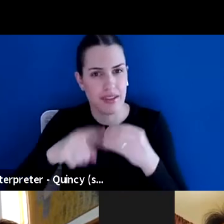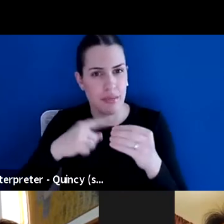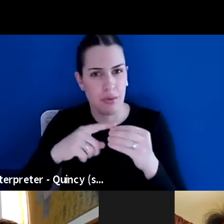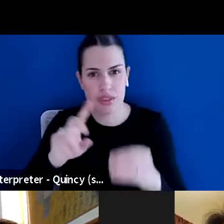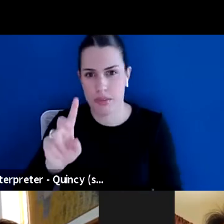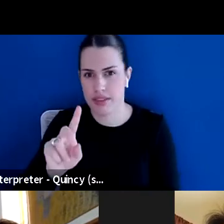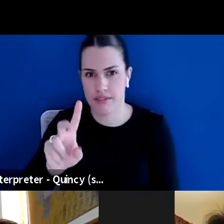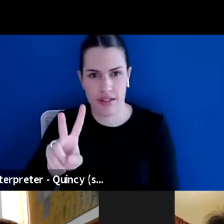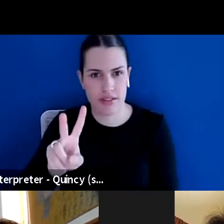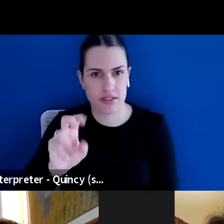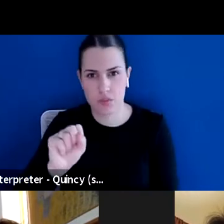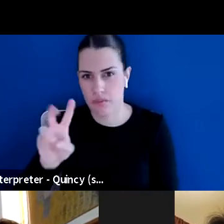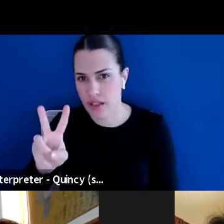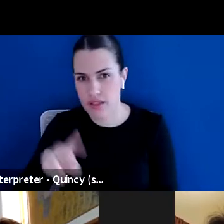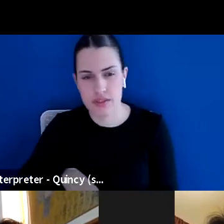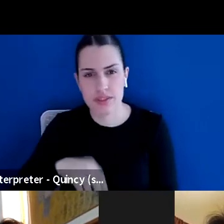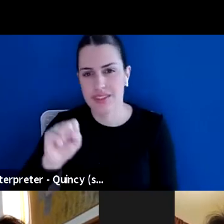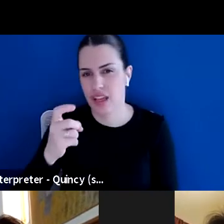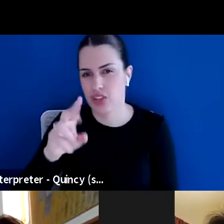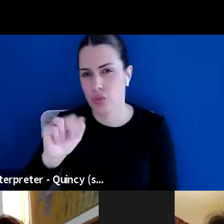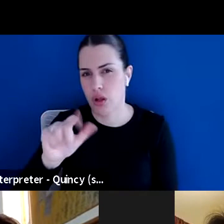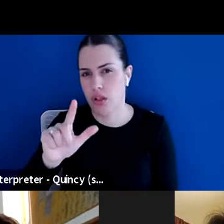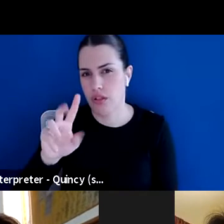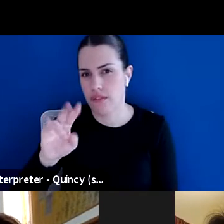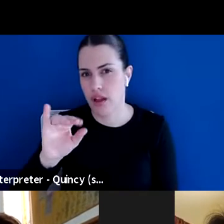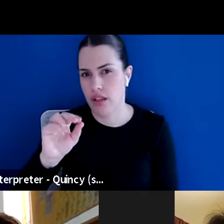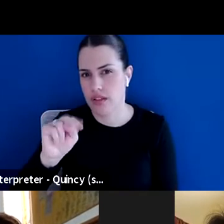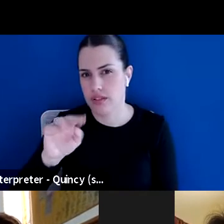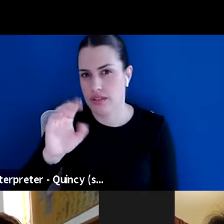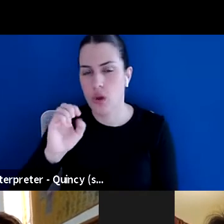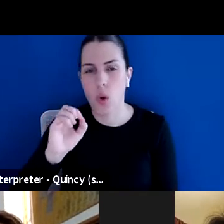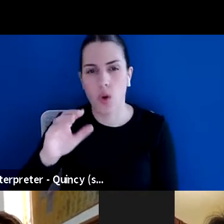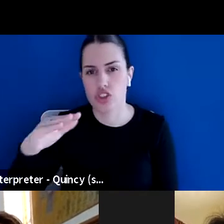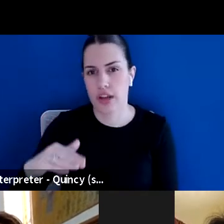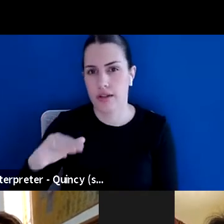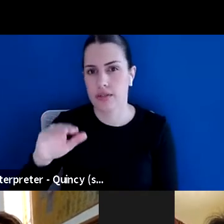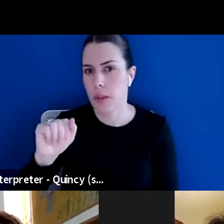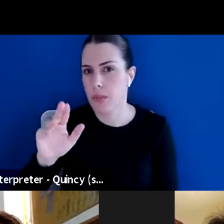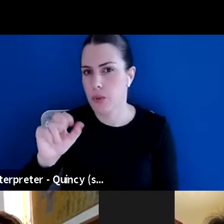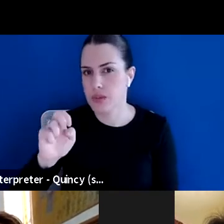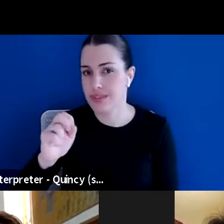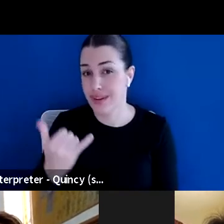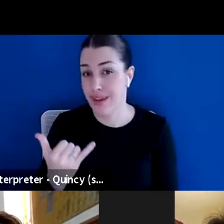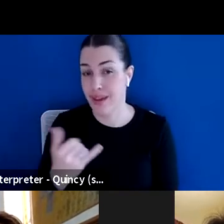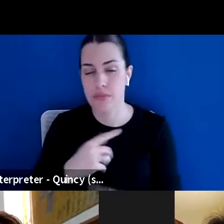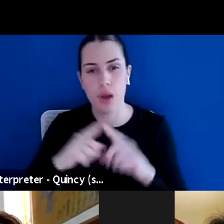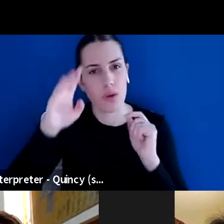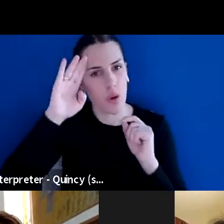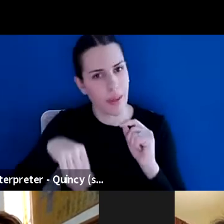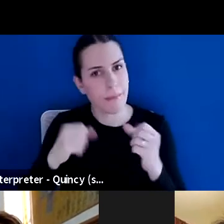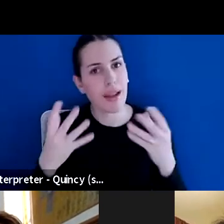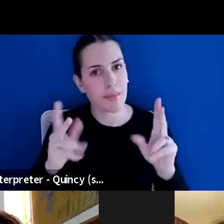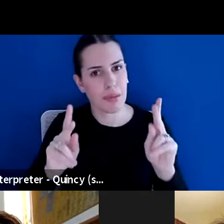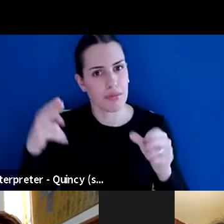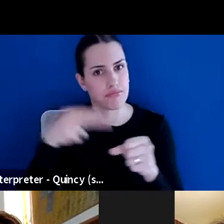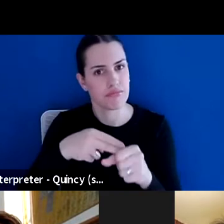domestic violence or sexual violence or child abuse today, but we know that a lot of people on this webinar might